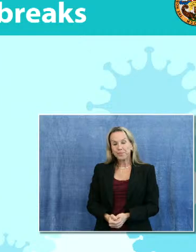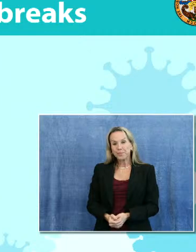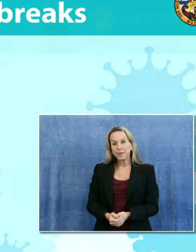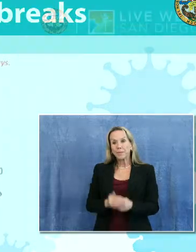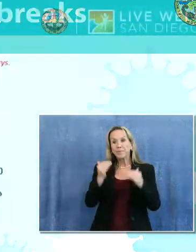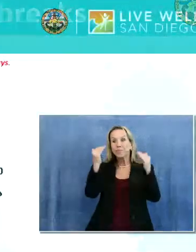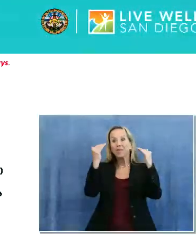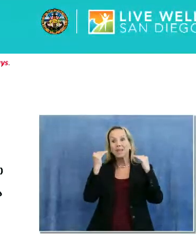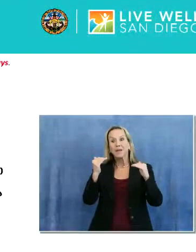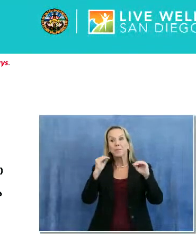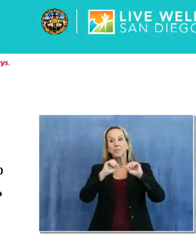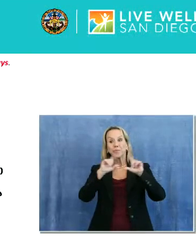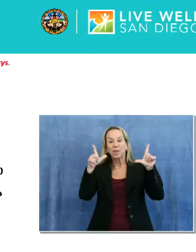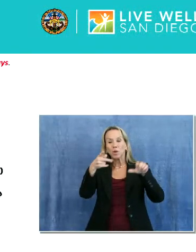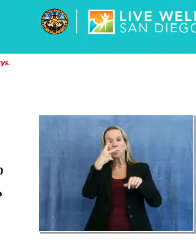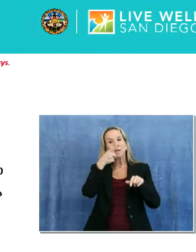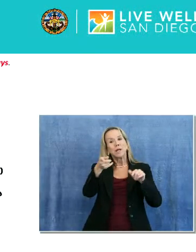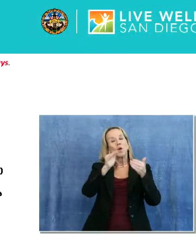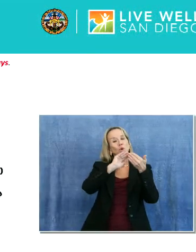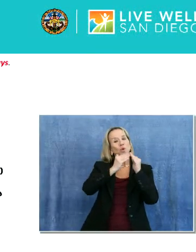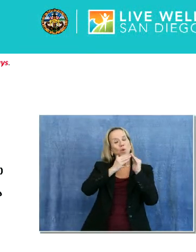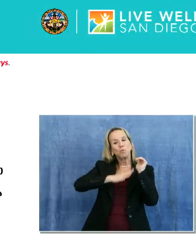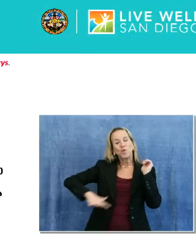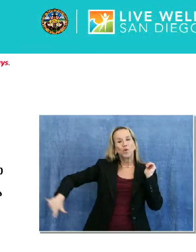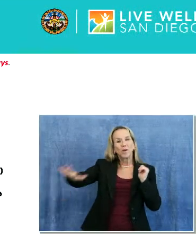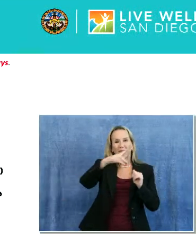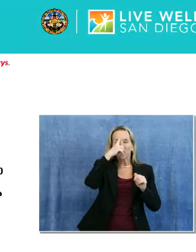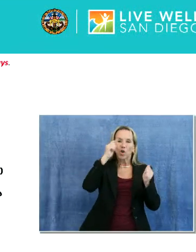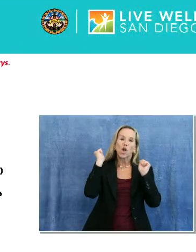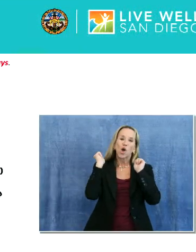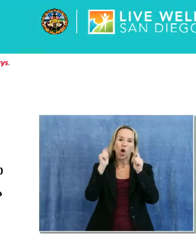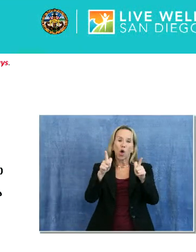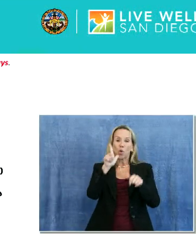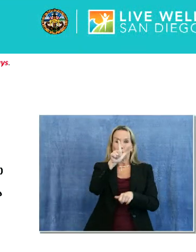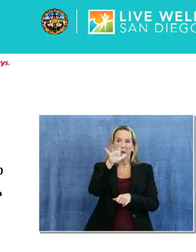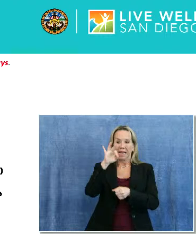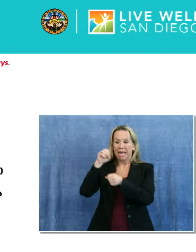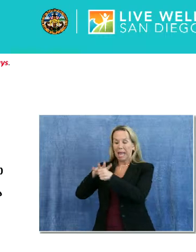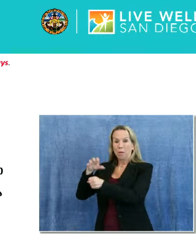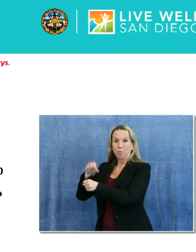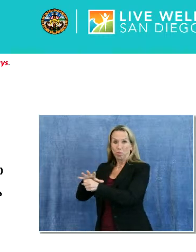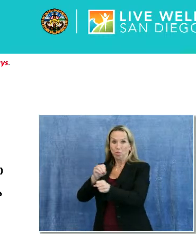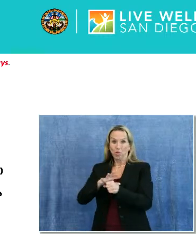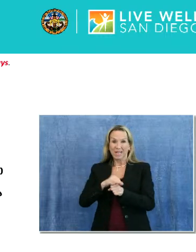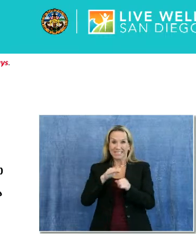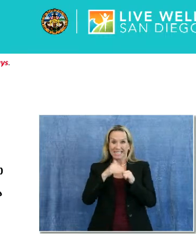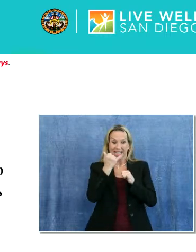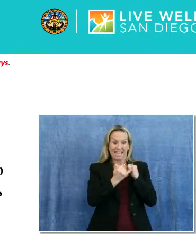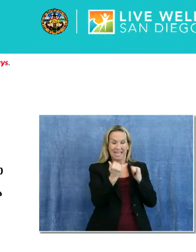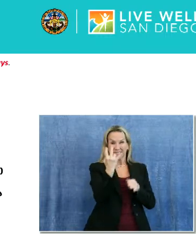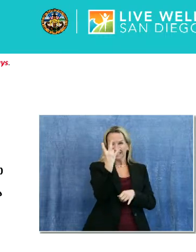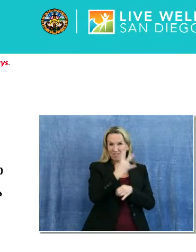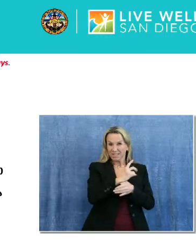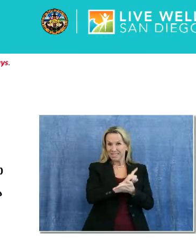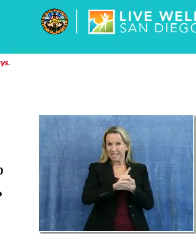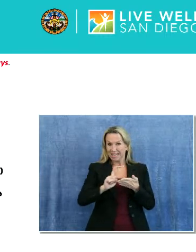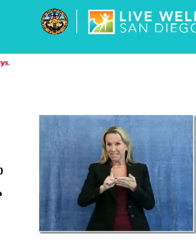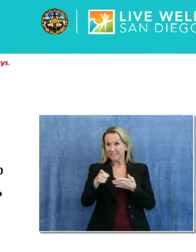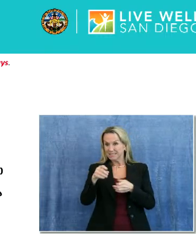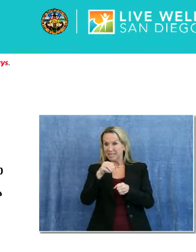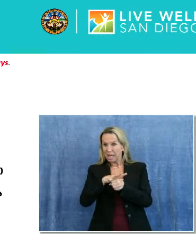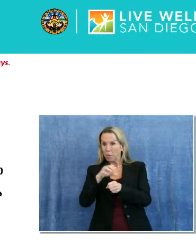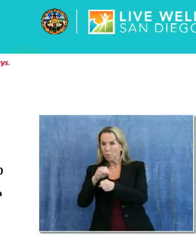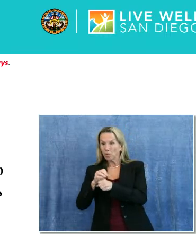The next slide shows the community setting for all of the 29 outbreaks in the past 7 days, as is